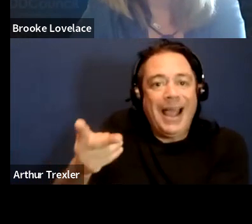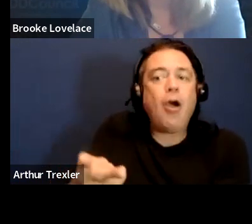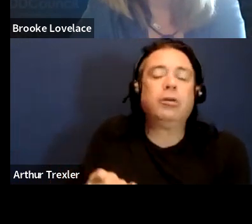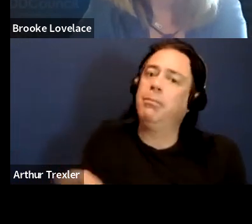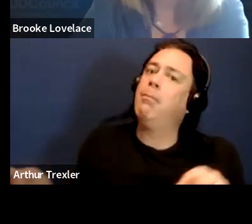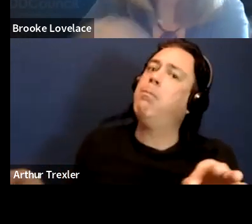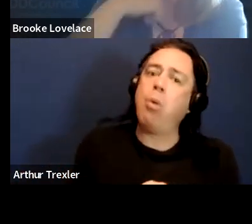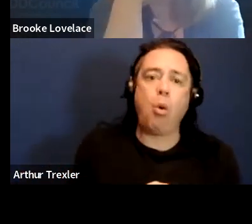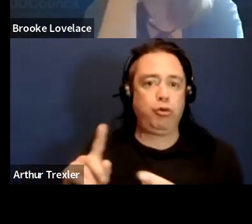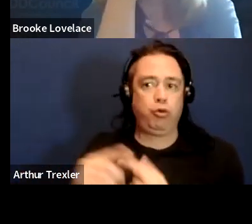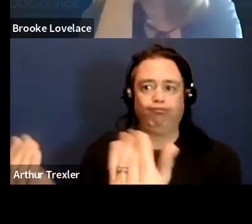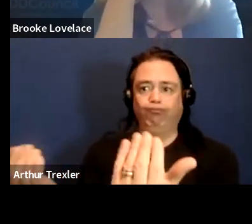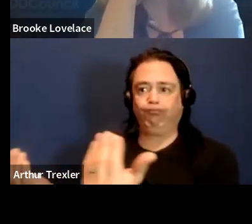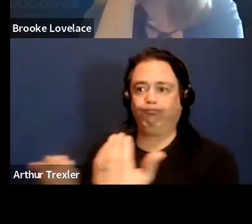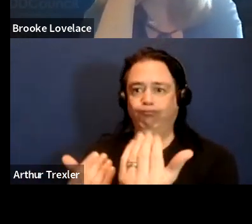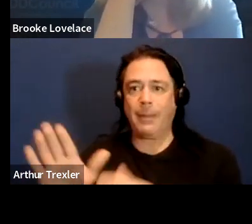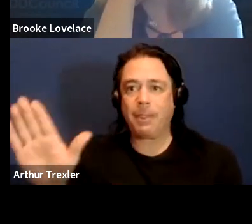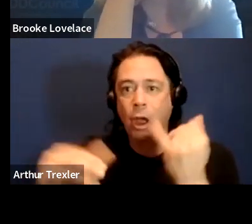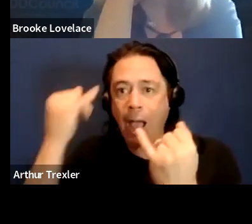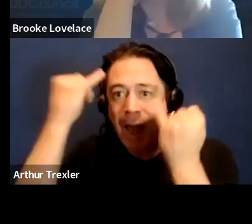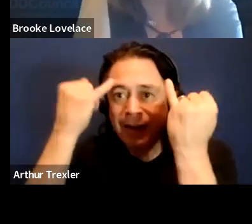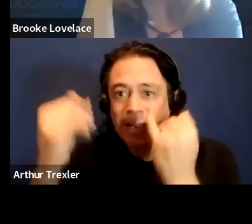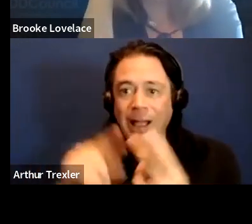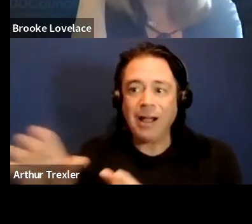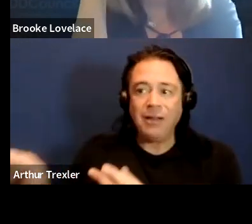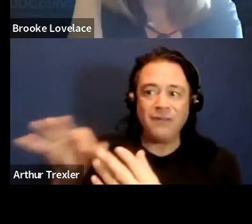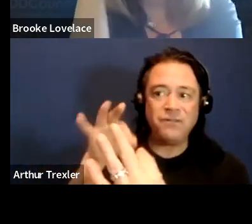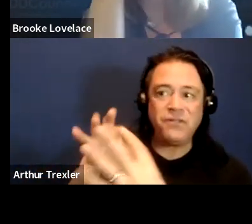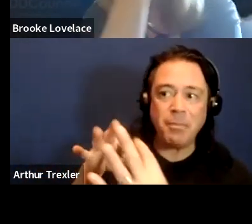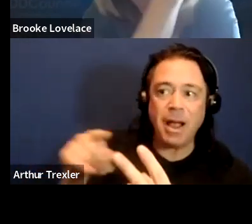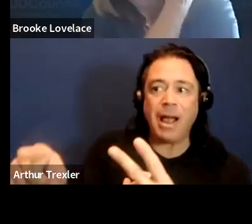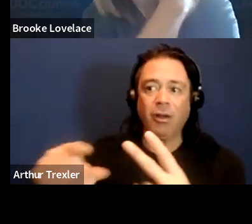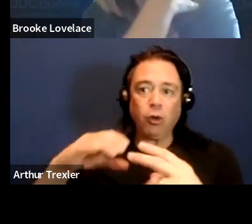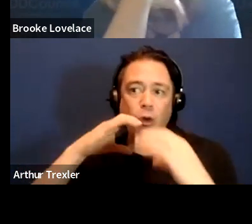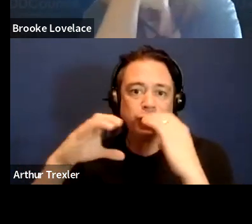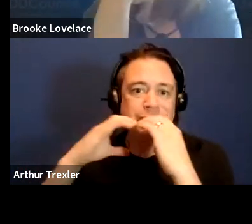We know we need to collect ideas and feedback through conversation.